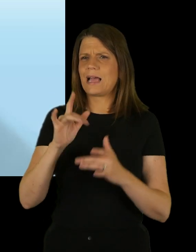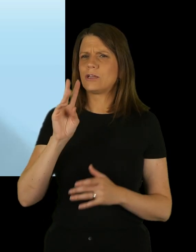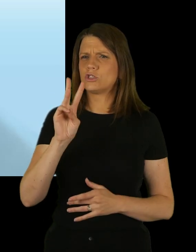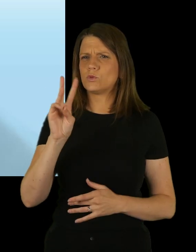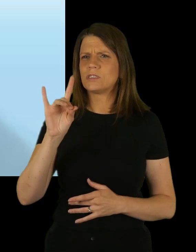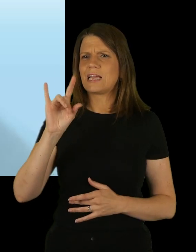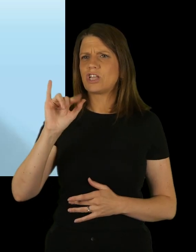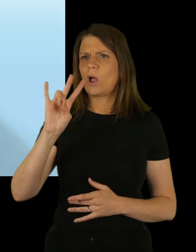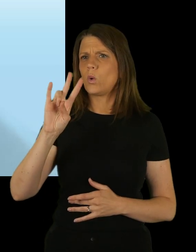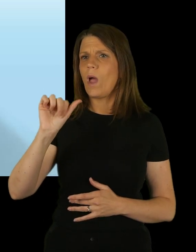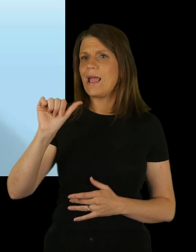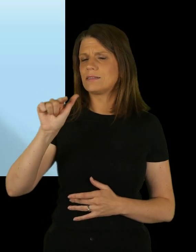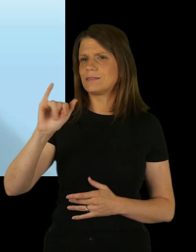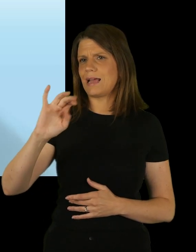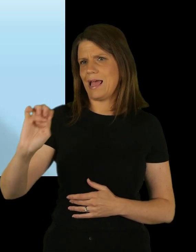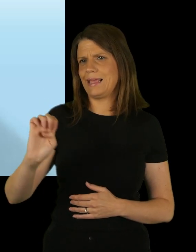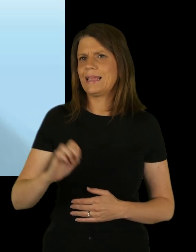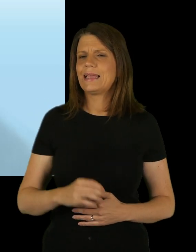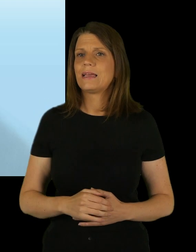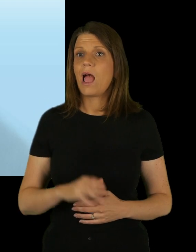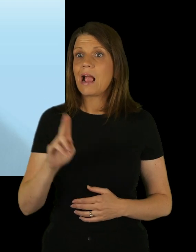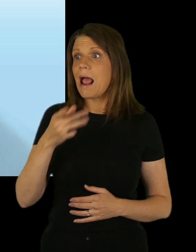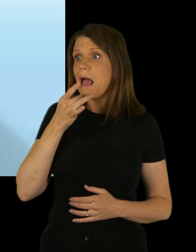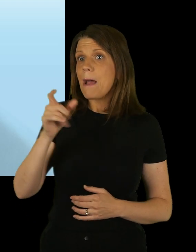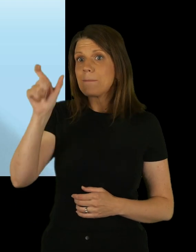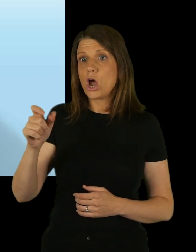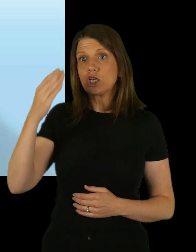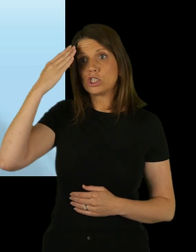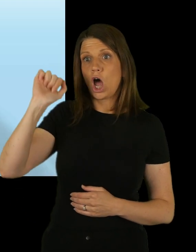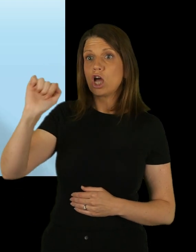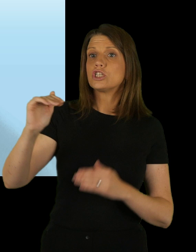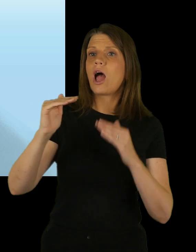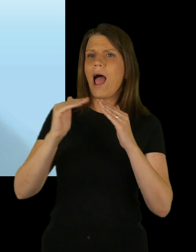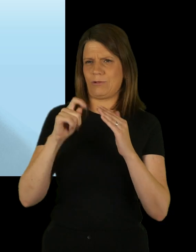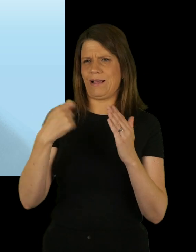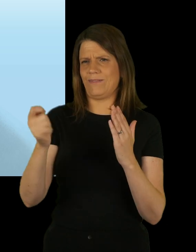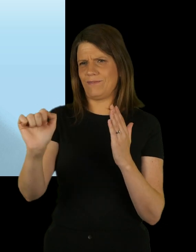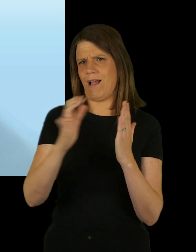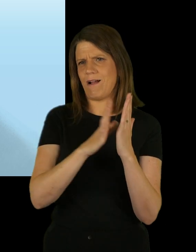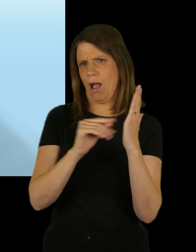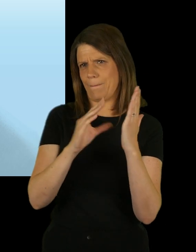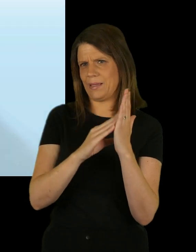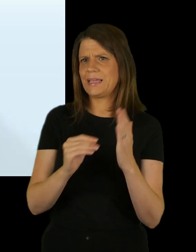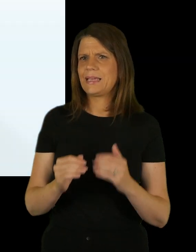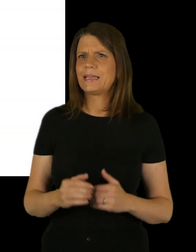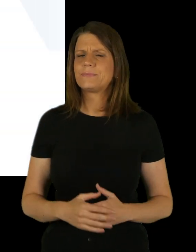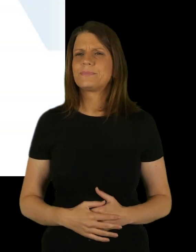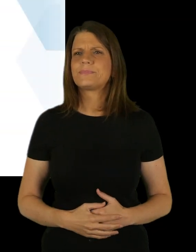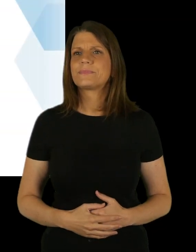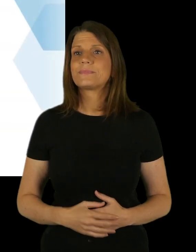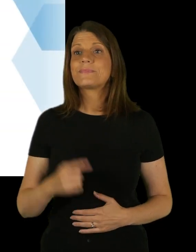website, www.hiqa.ie, or you can ask the person in charge of your house to give you a copy.